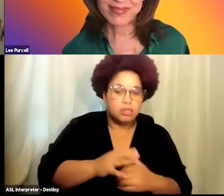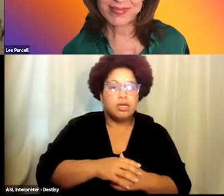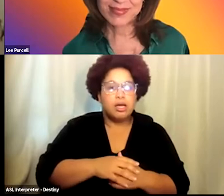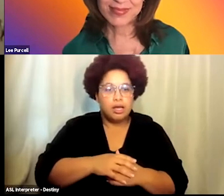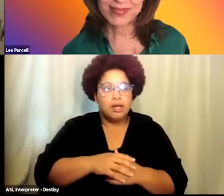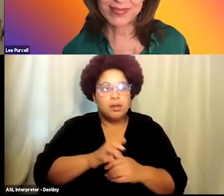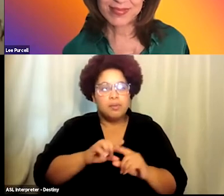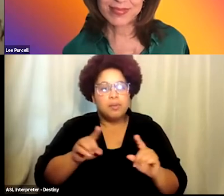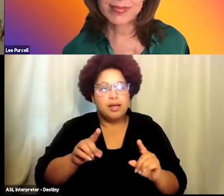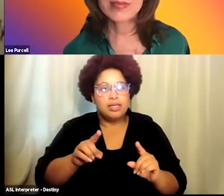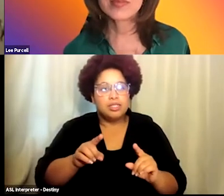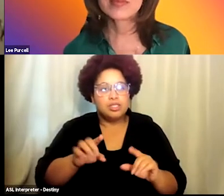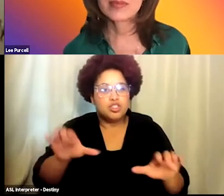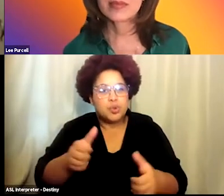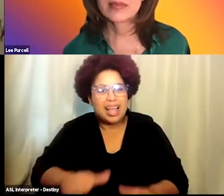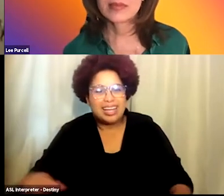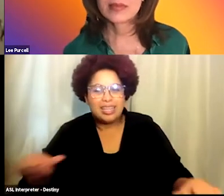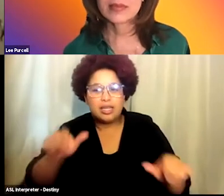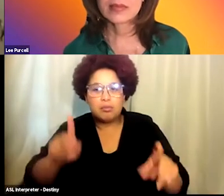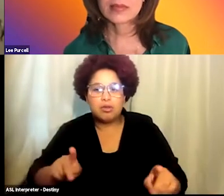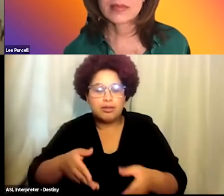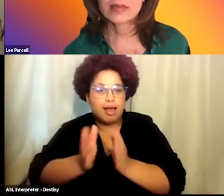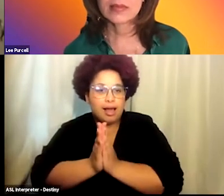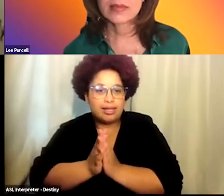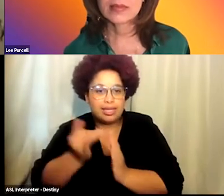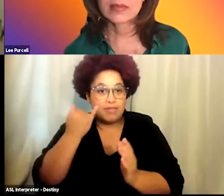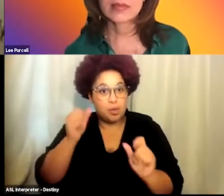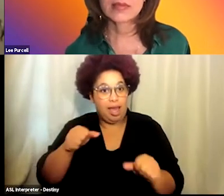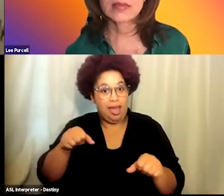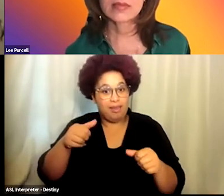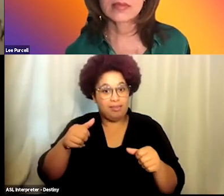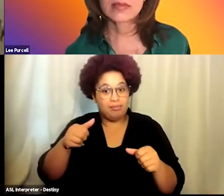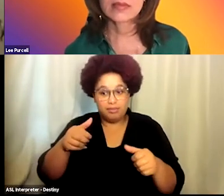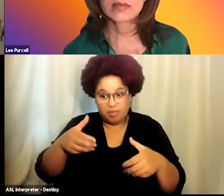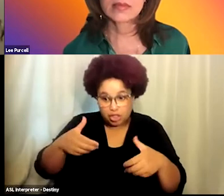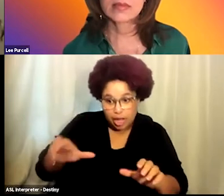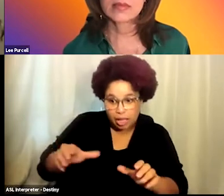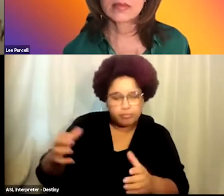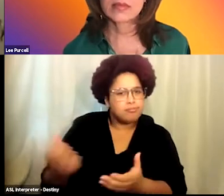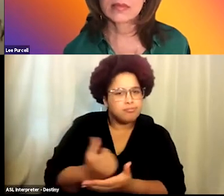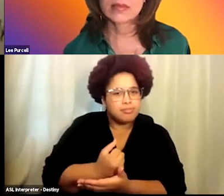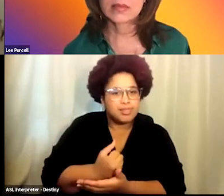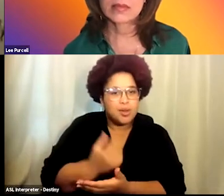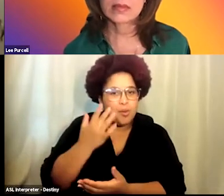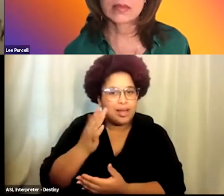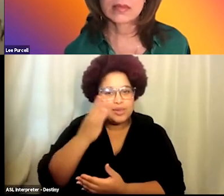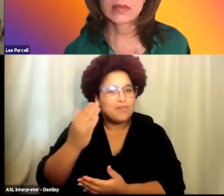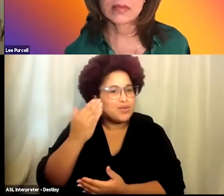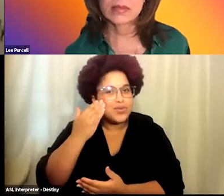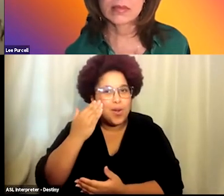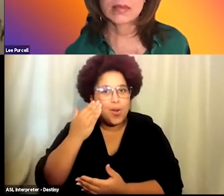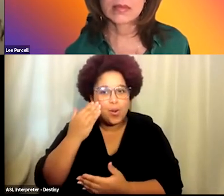do anything anybody asks if you have a chance, because you never know what is going to